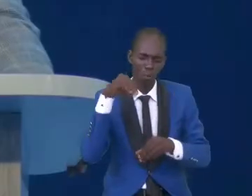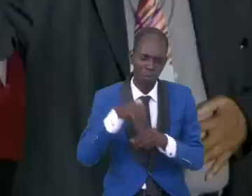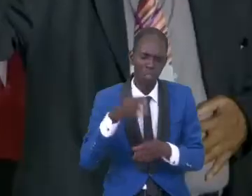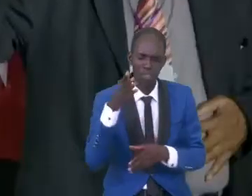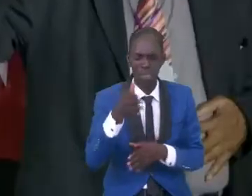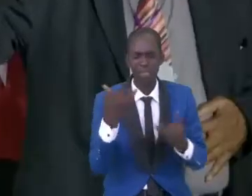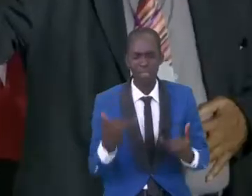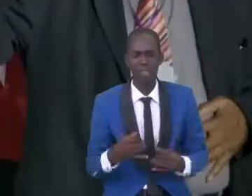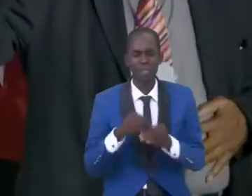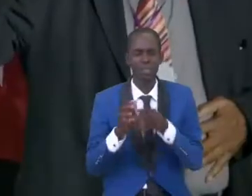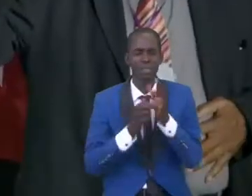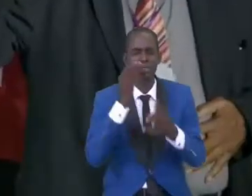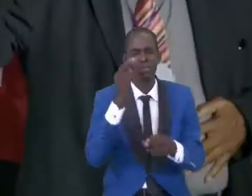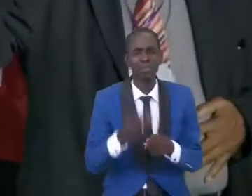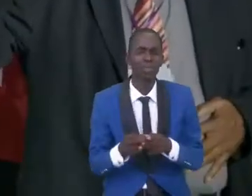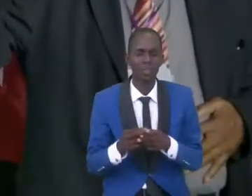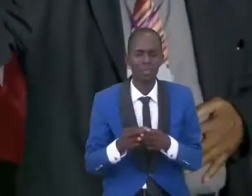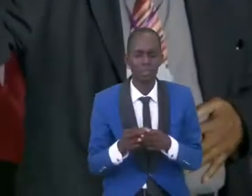now.